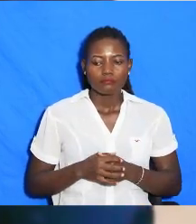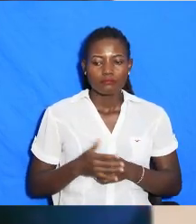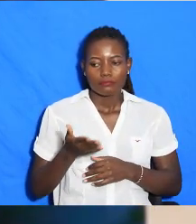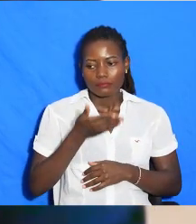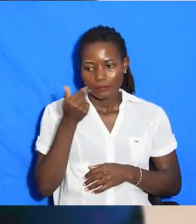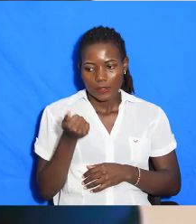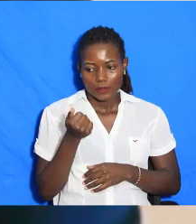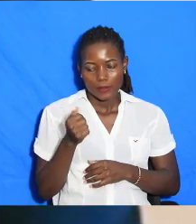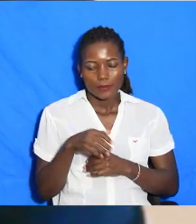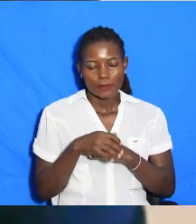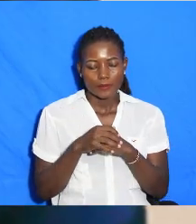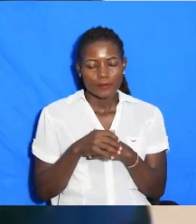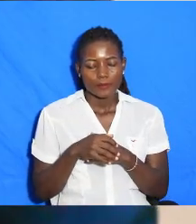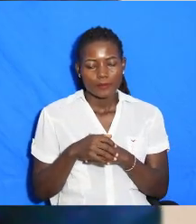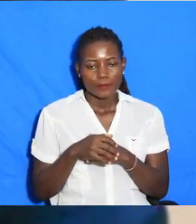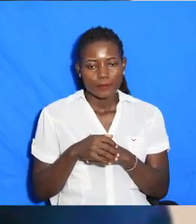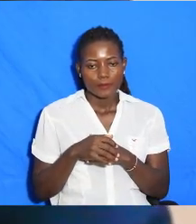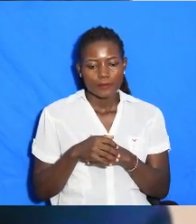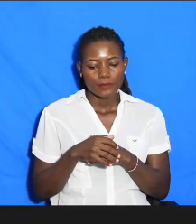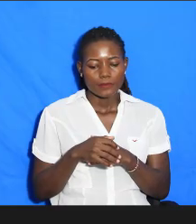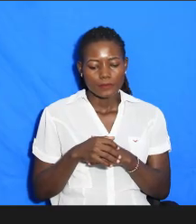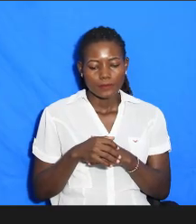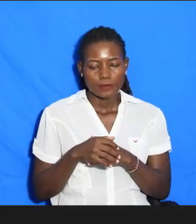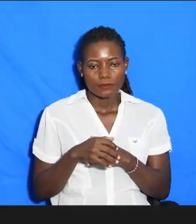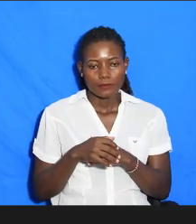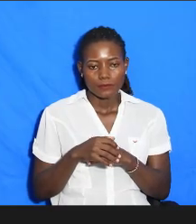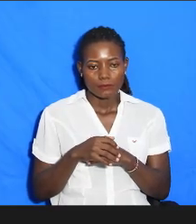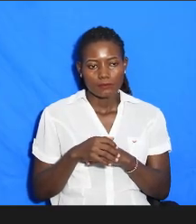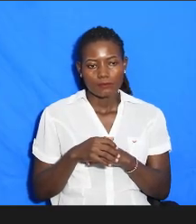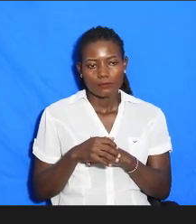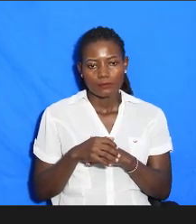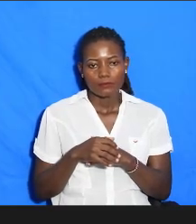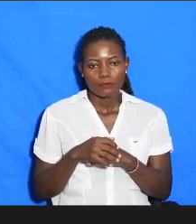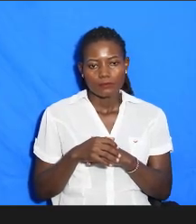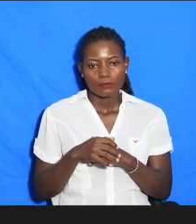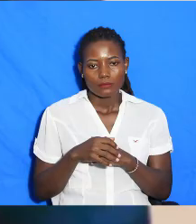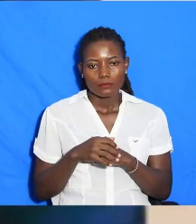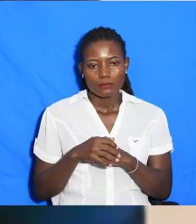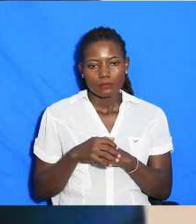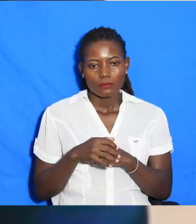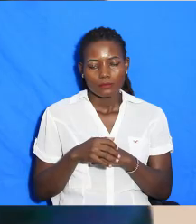Mm, few seconds to your speed. yeah, that's true. Yeah. And